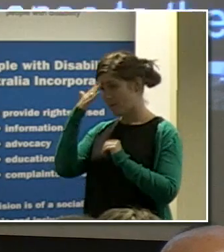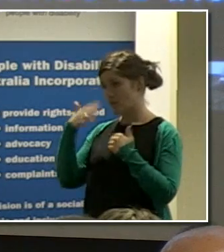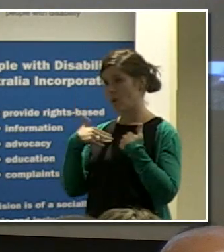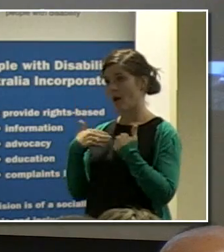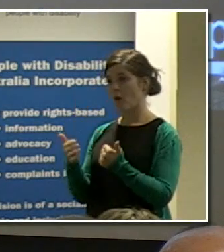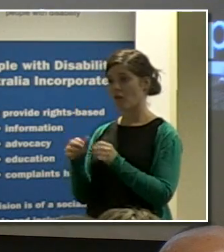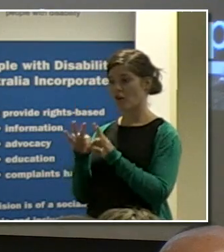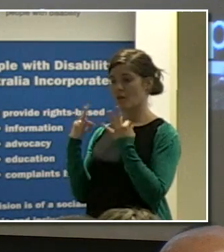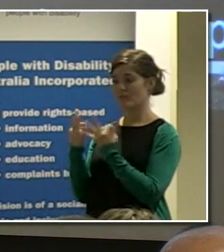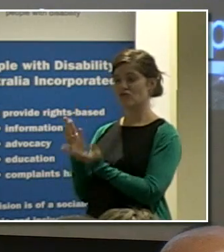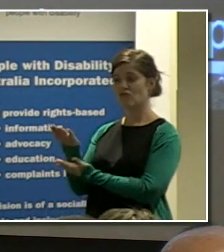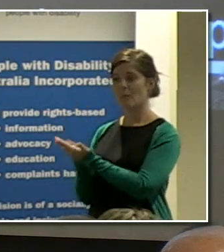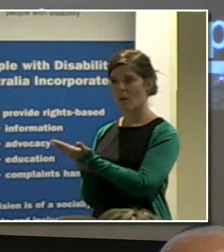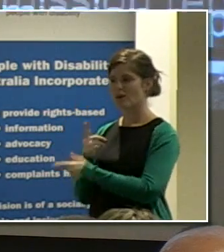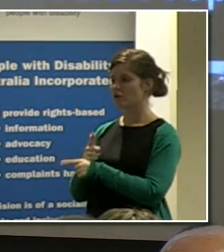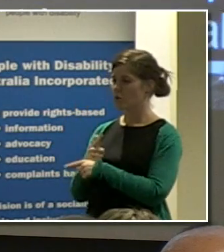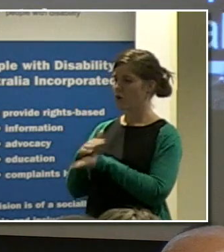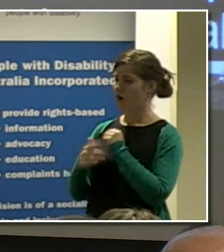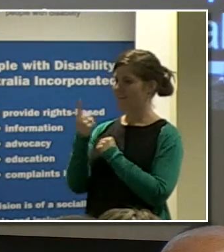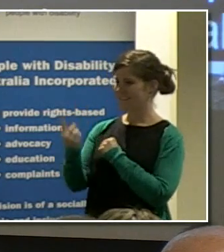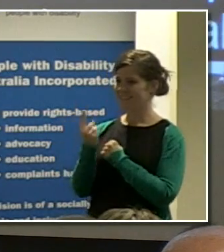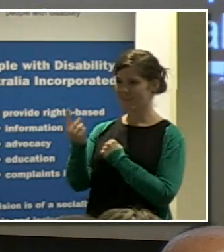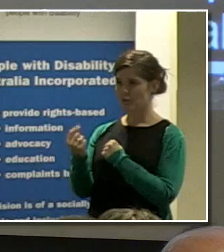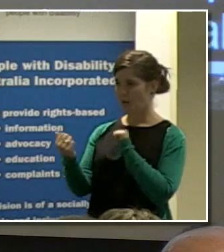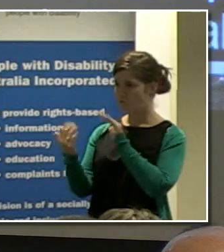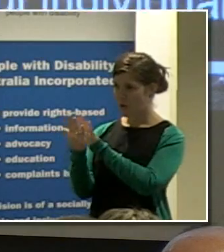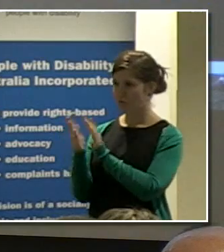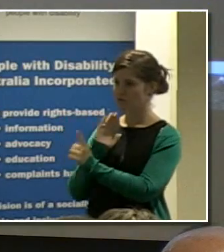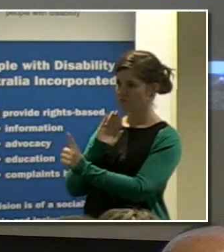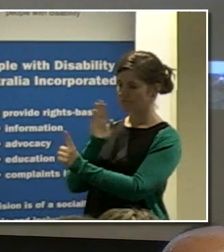talks about individualised approaches, talks about